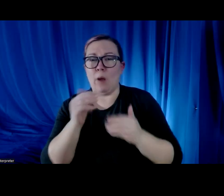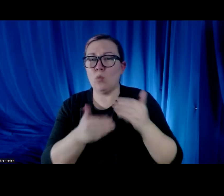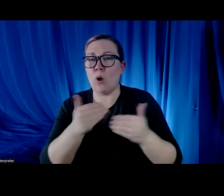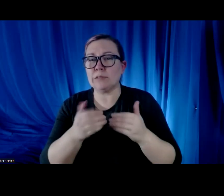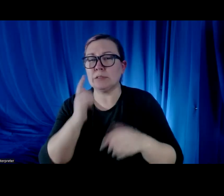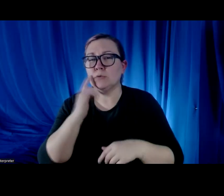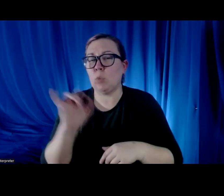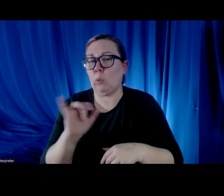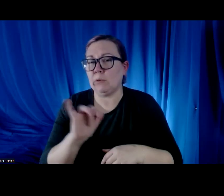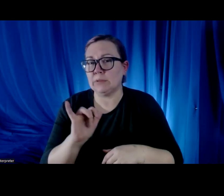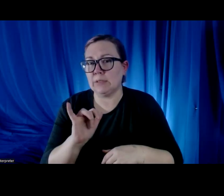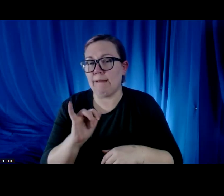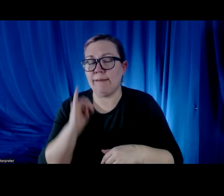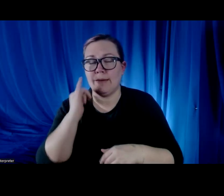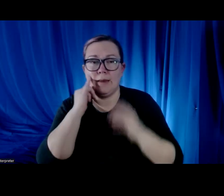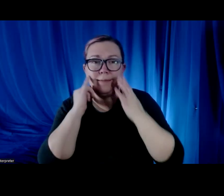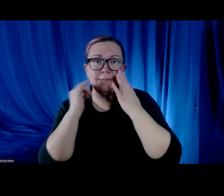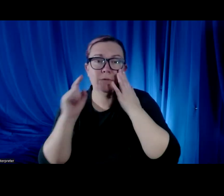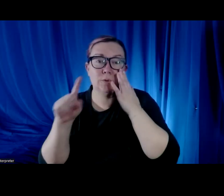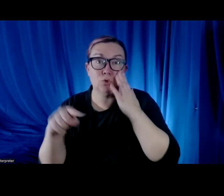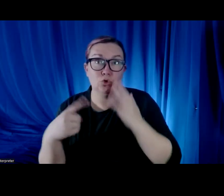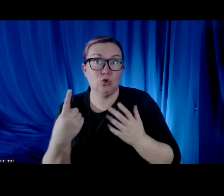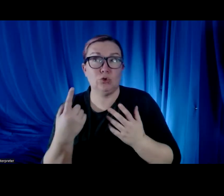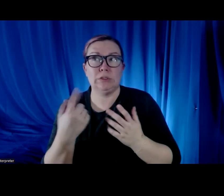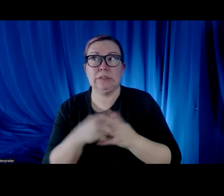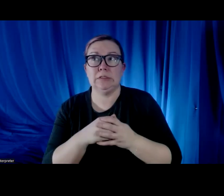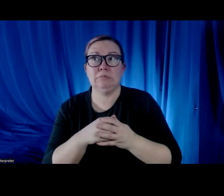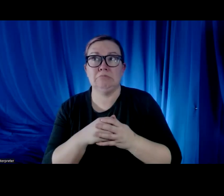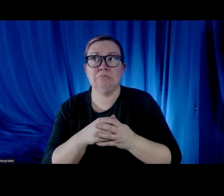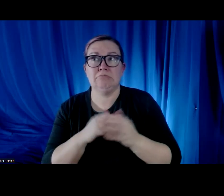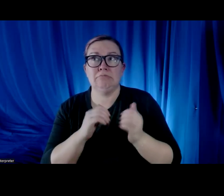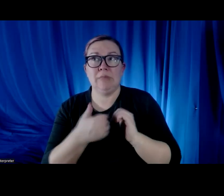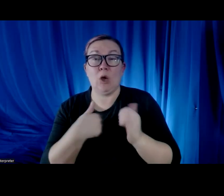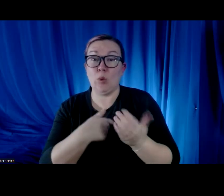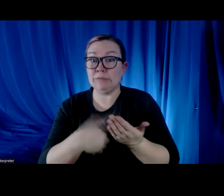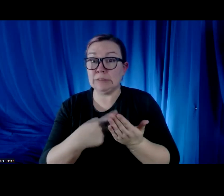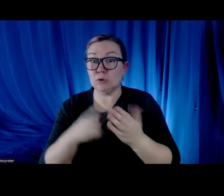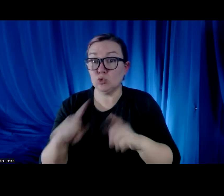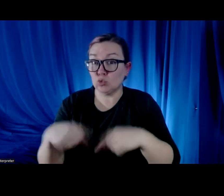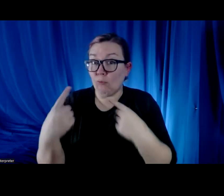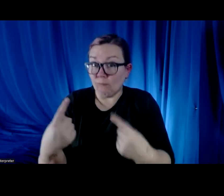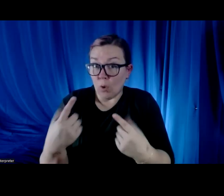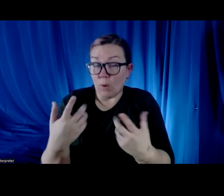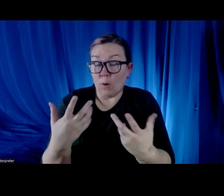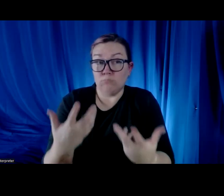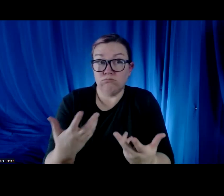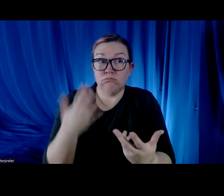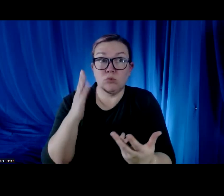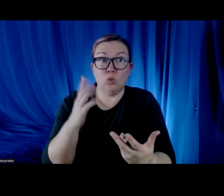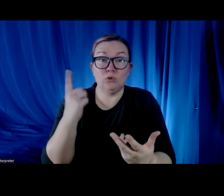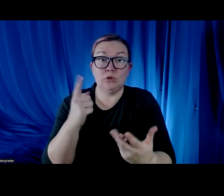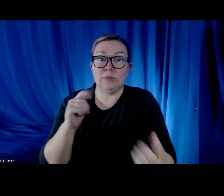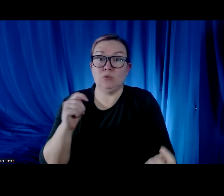go. If it would just be, I think in the way that we've discussed it so far, it would just be a